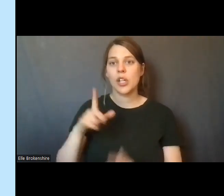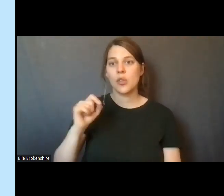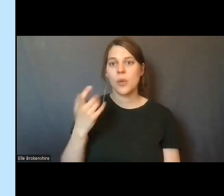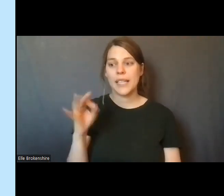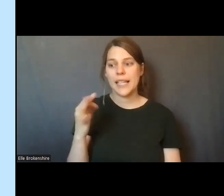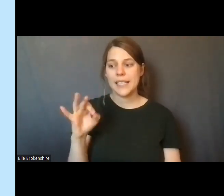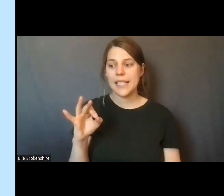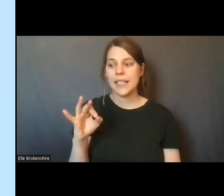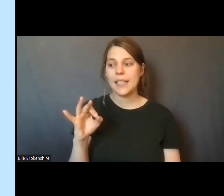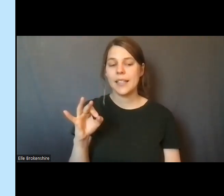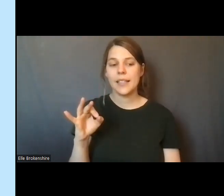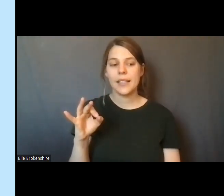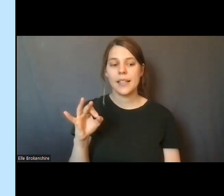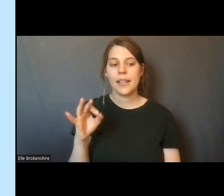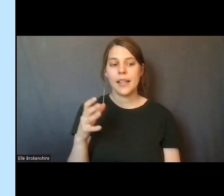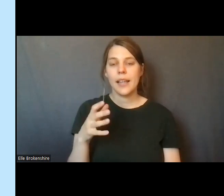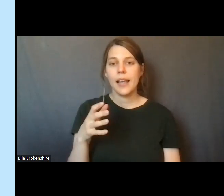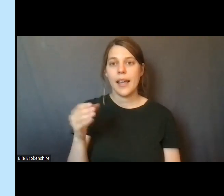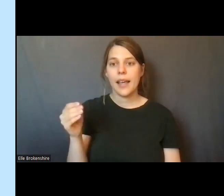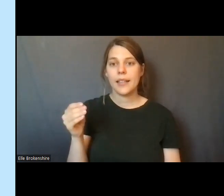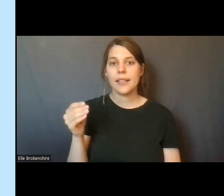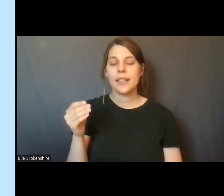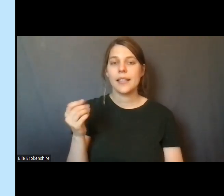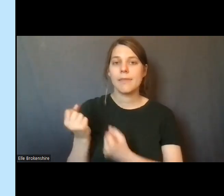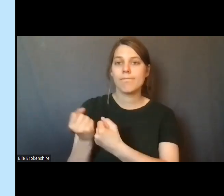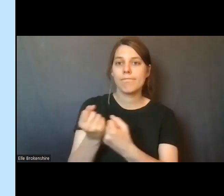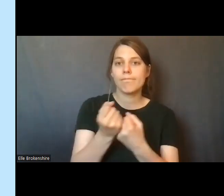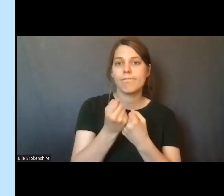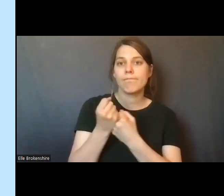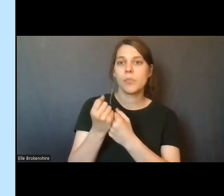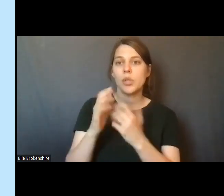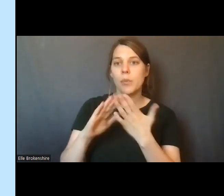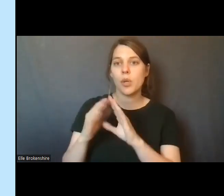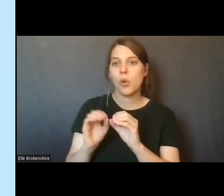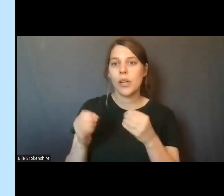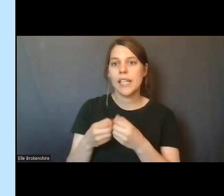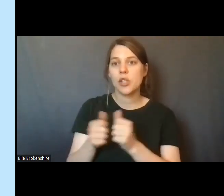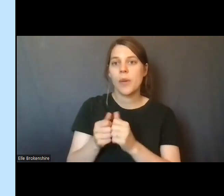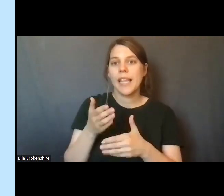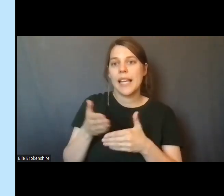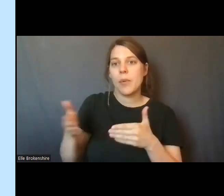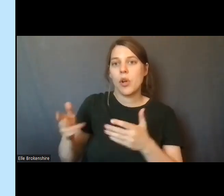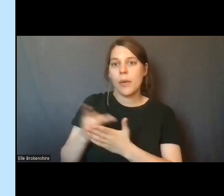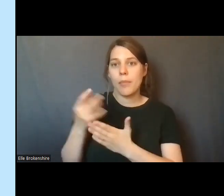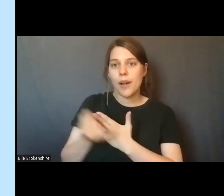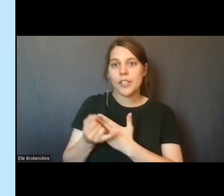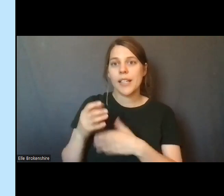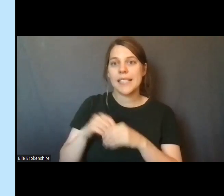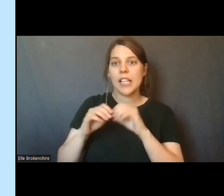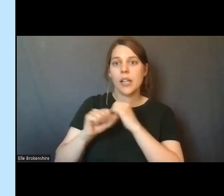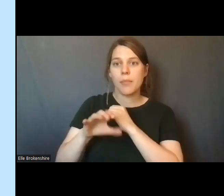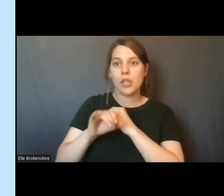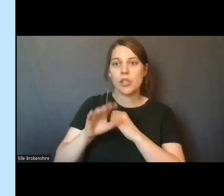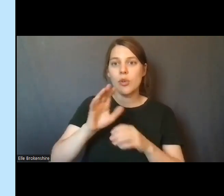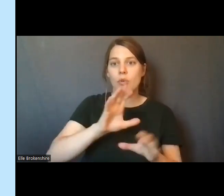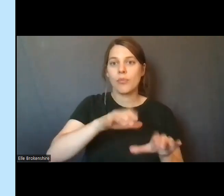2019. And it assists community organizations with neighborhood scale projects in our commercial corridors. We